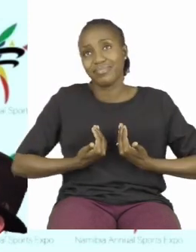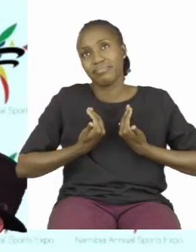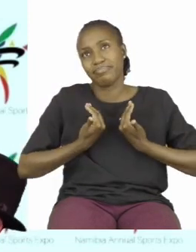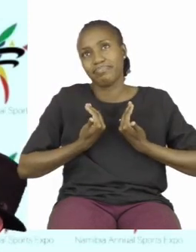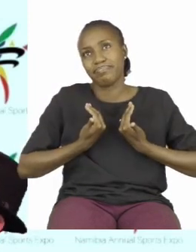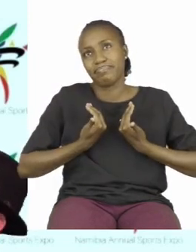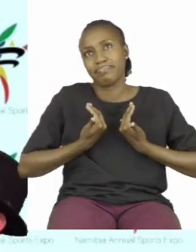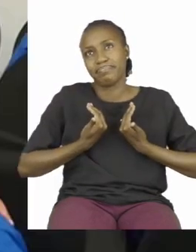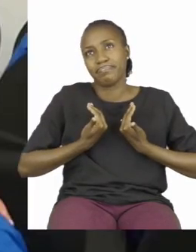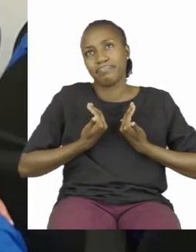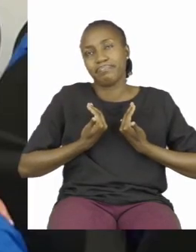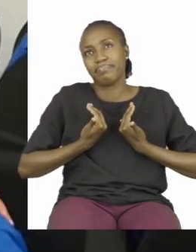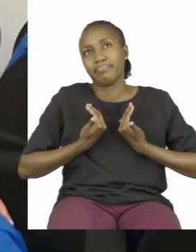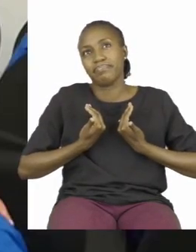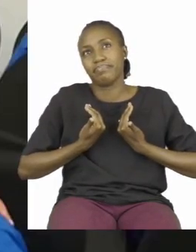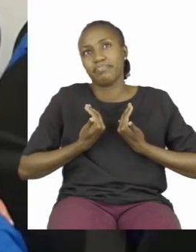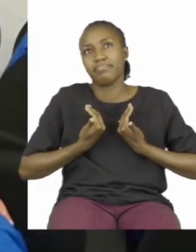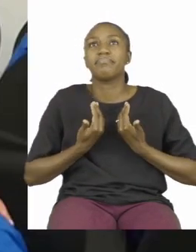our cadets.